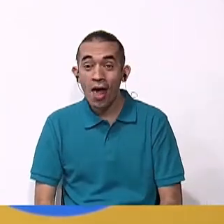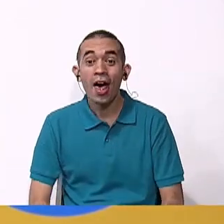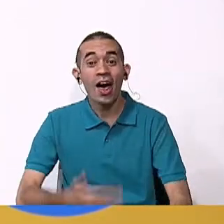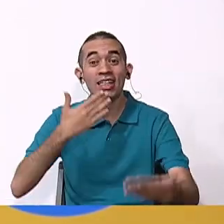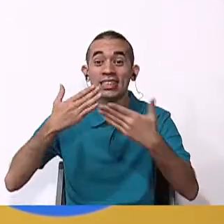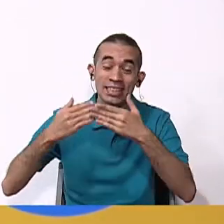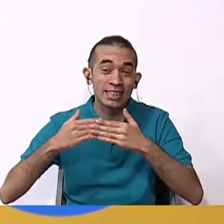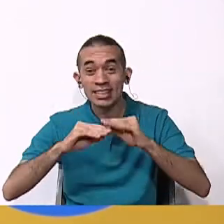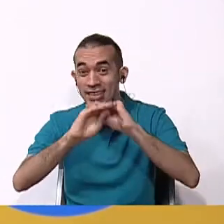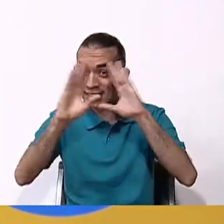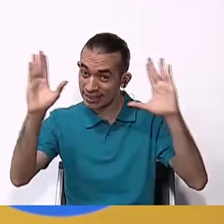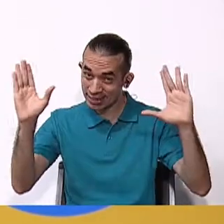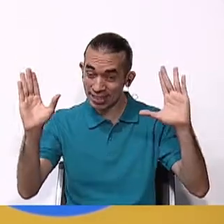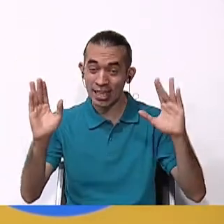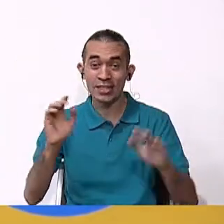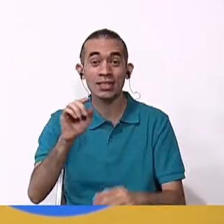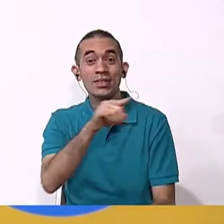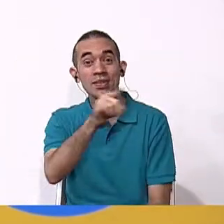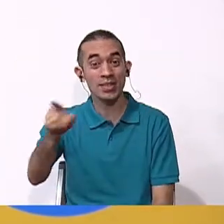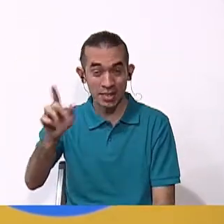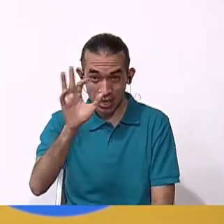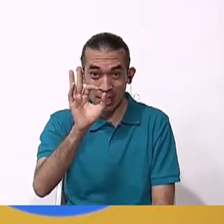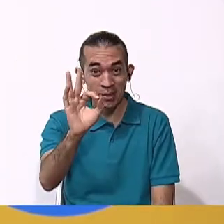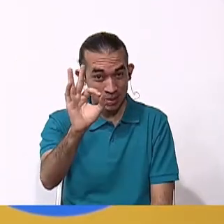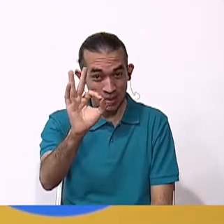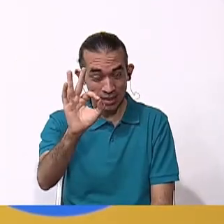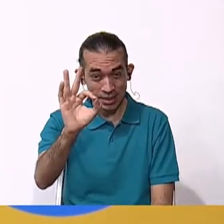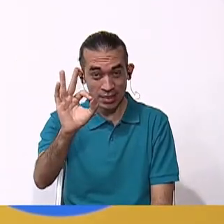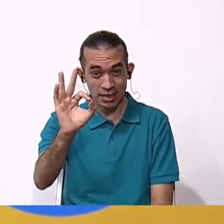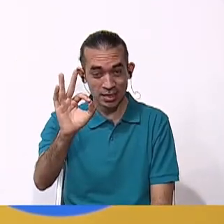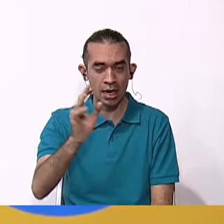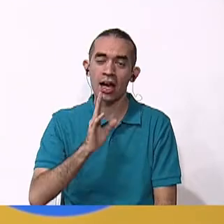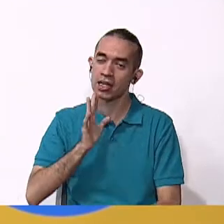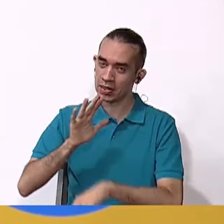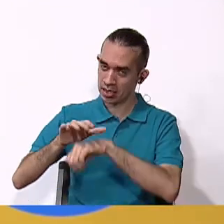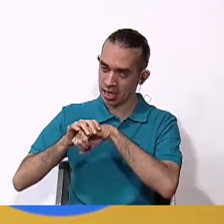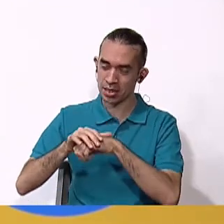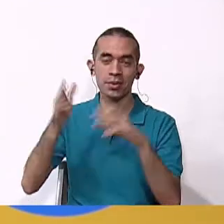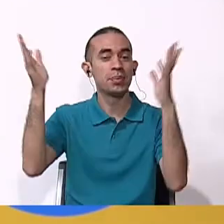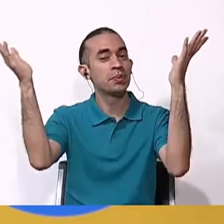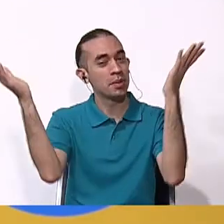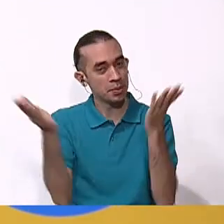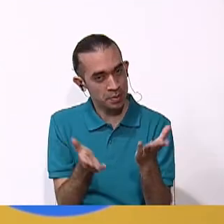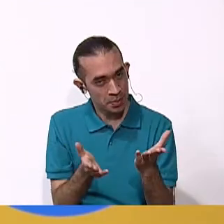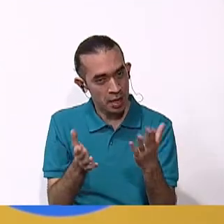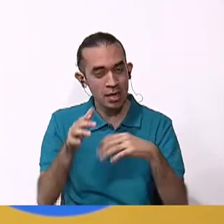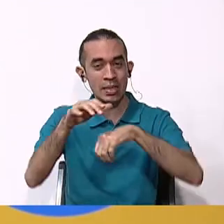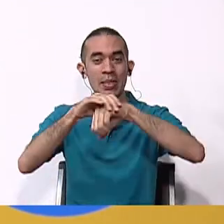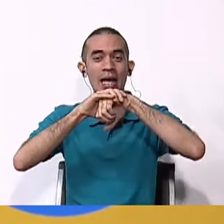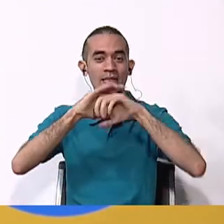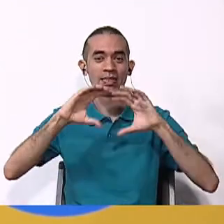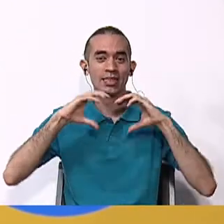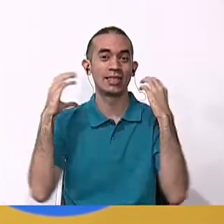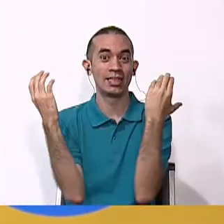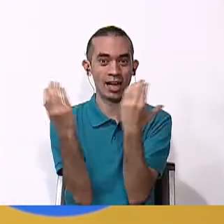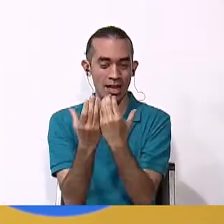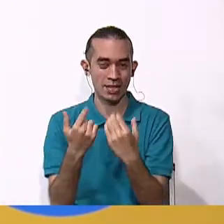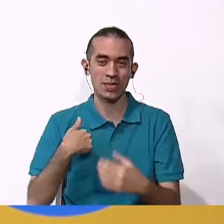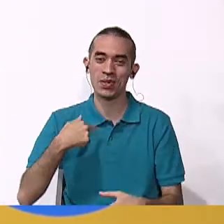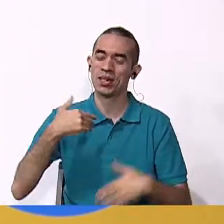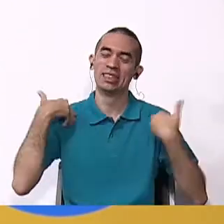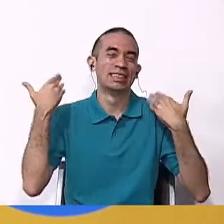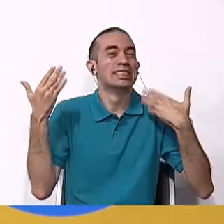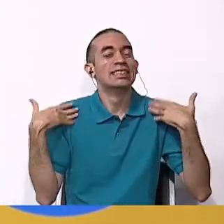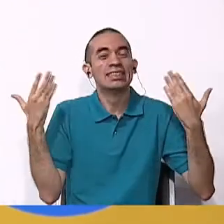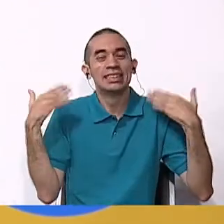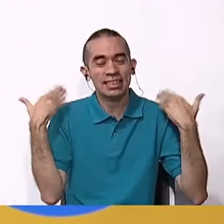Good morning. How are you today? Welcome to the English class. I am very